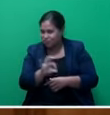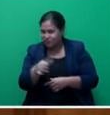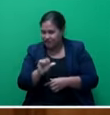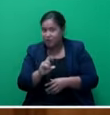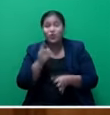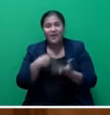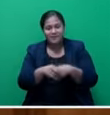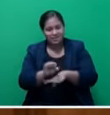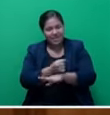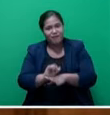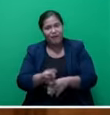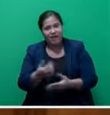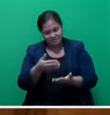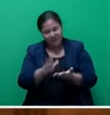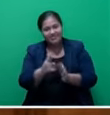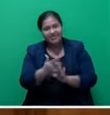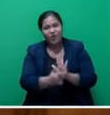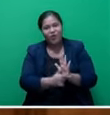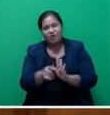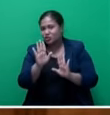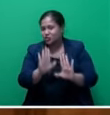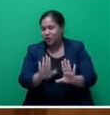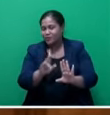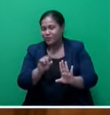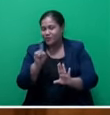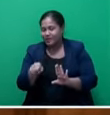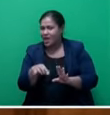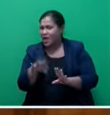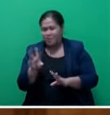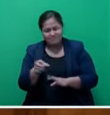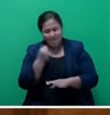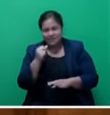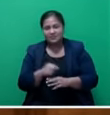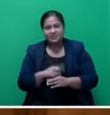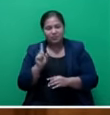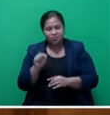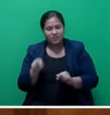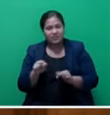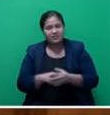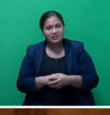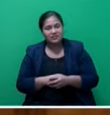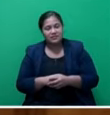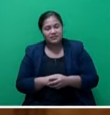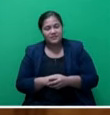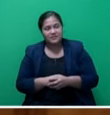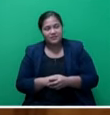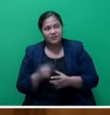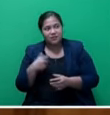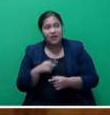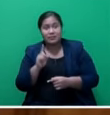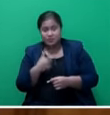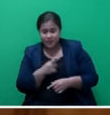passed a law in Singapore to stop them from doing that. So we may have to have dialogue on this. Too many. If it's